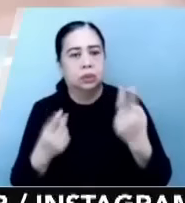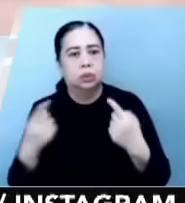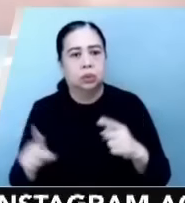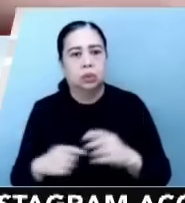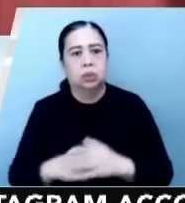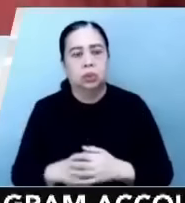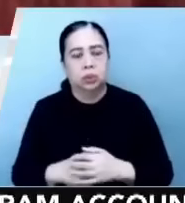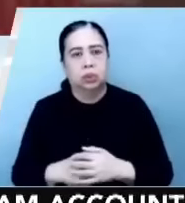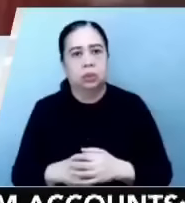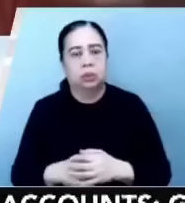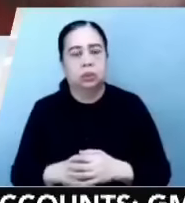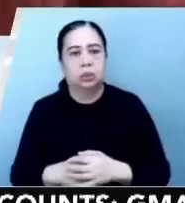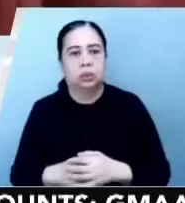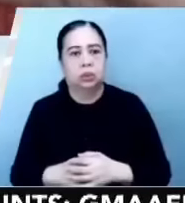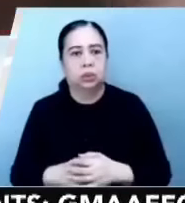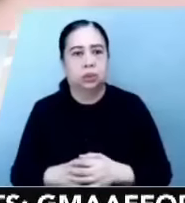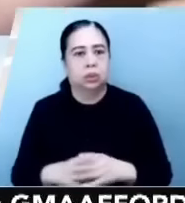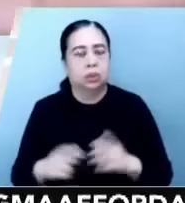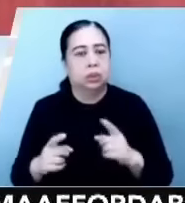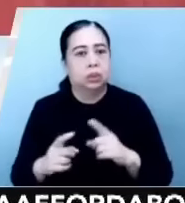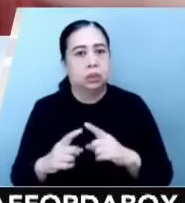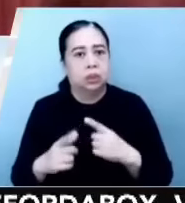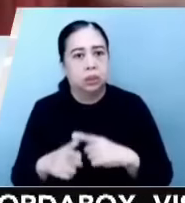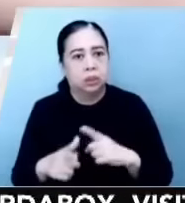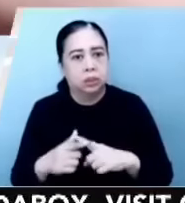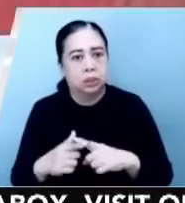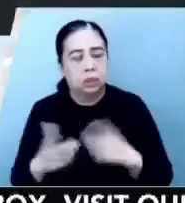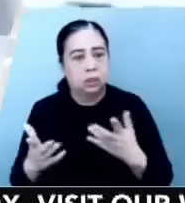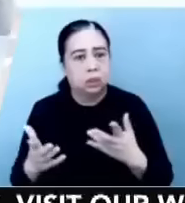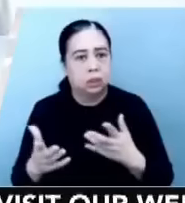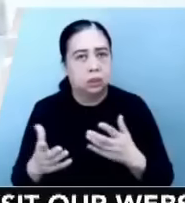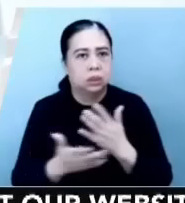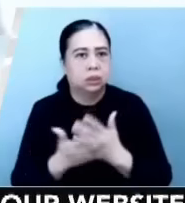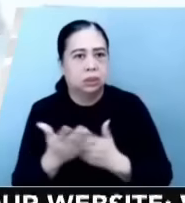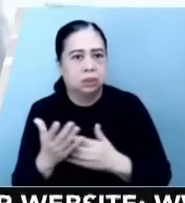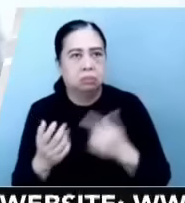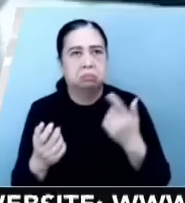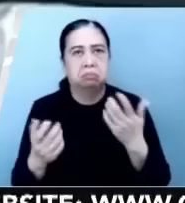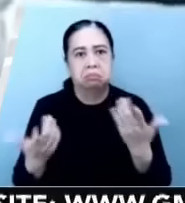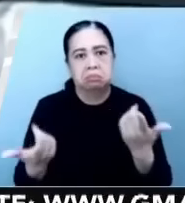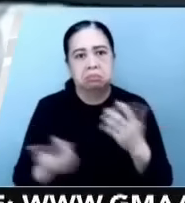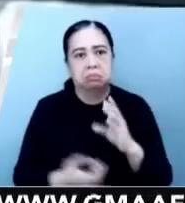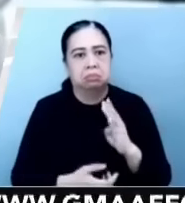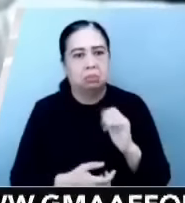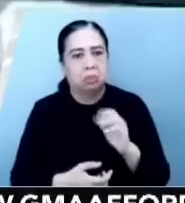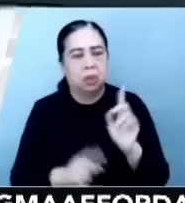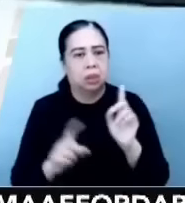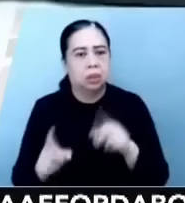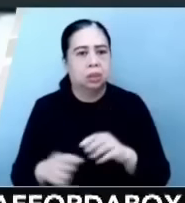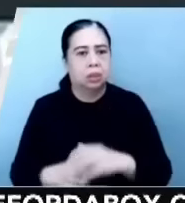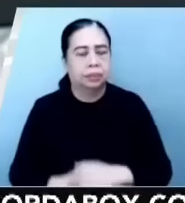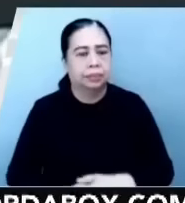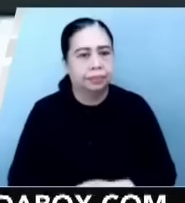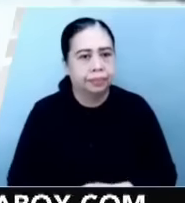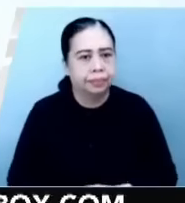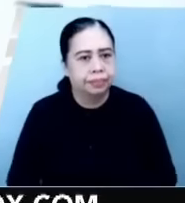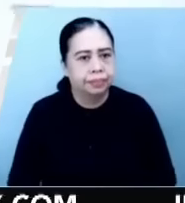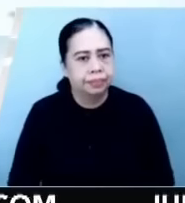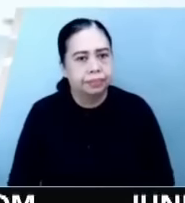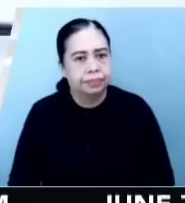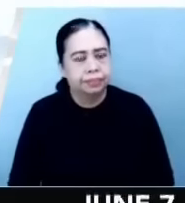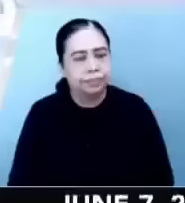Pampanga to find out some restaurant or some bar. Because we are go to the aqua park, right? Because our come